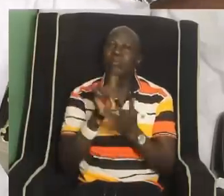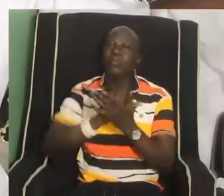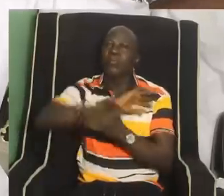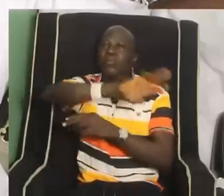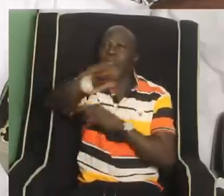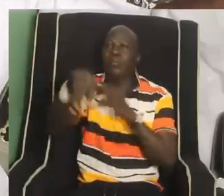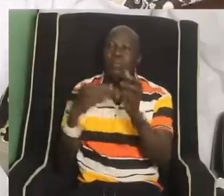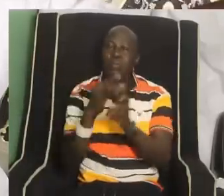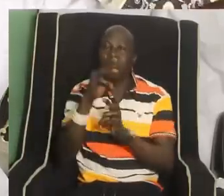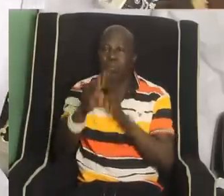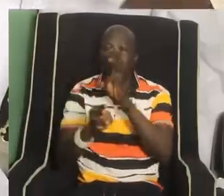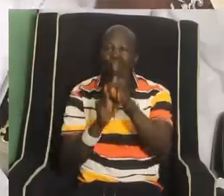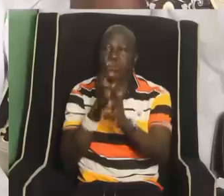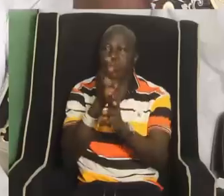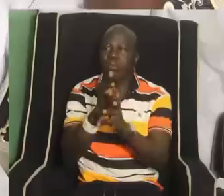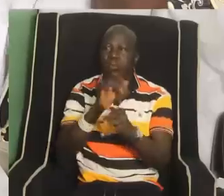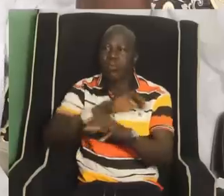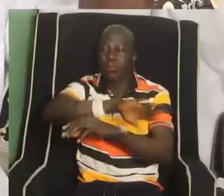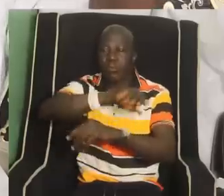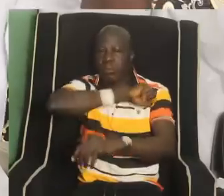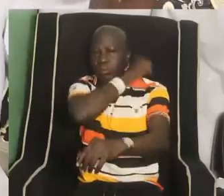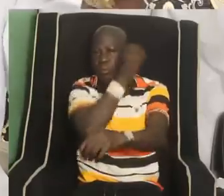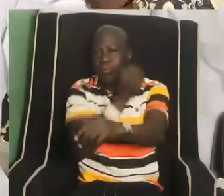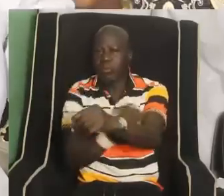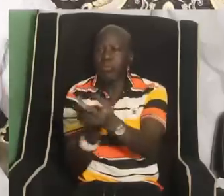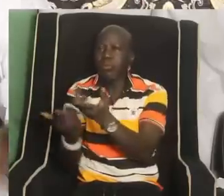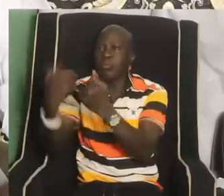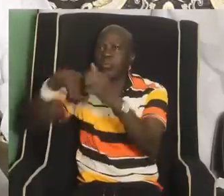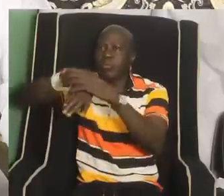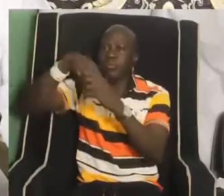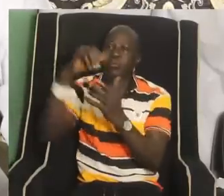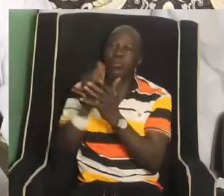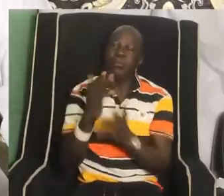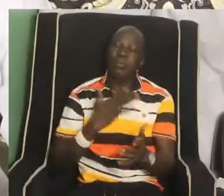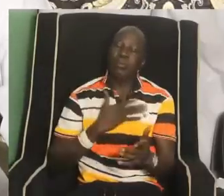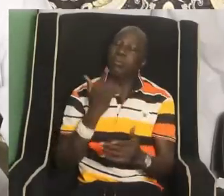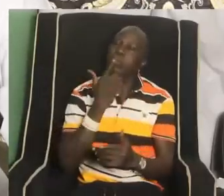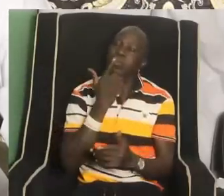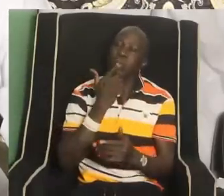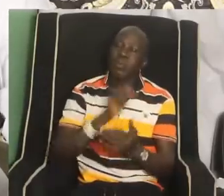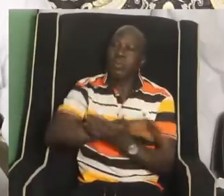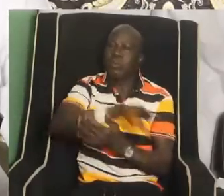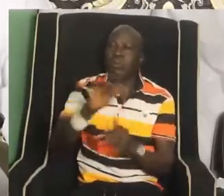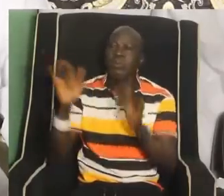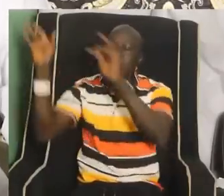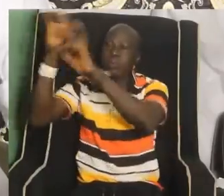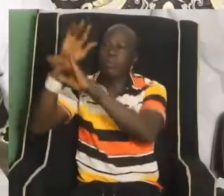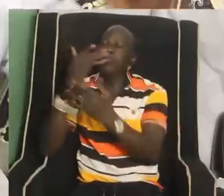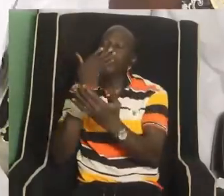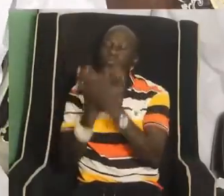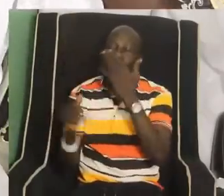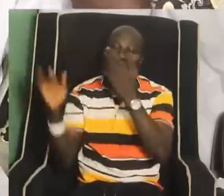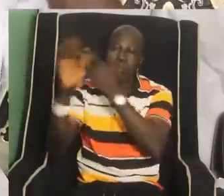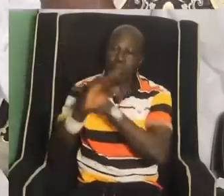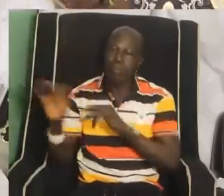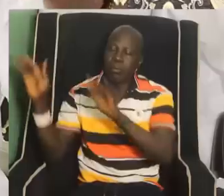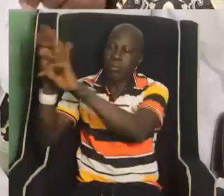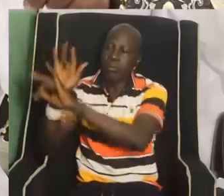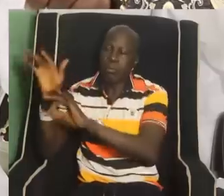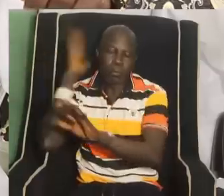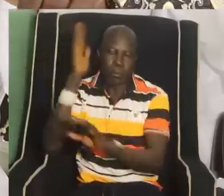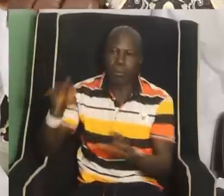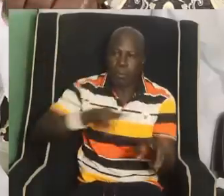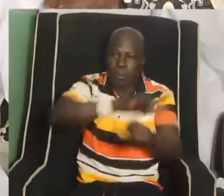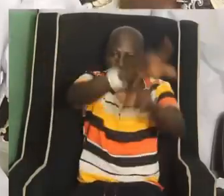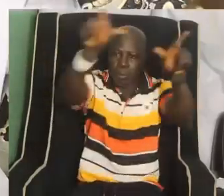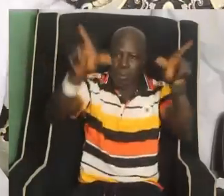jake jadu agbaye all over the world asetenu mi jade I try to comes out from ore ati anu goodness and mercy O ma sawari